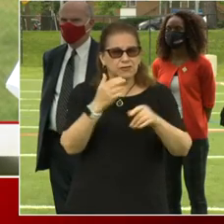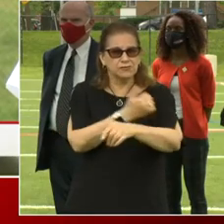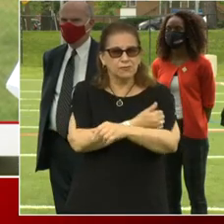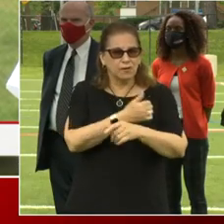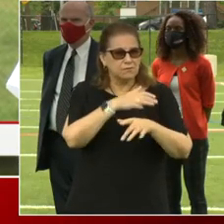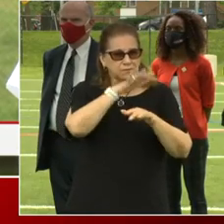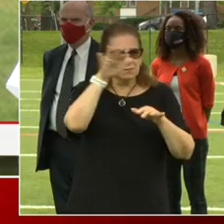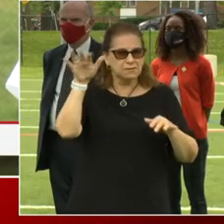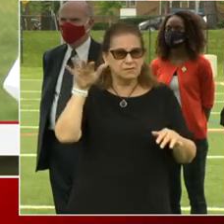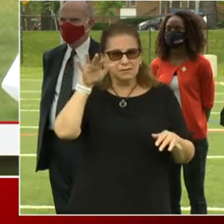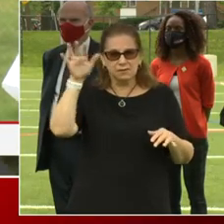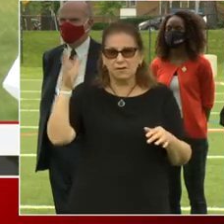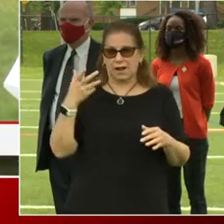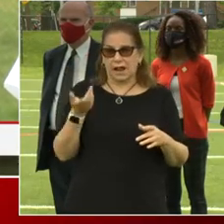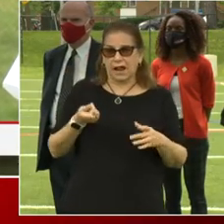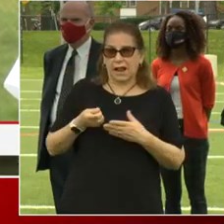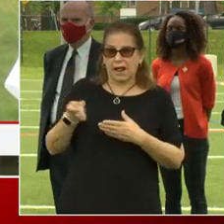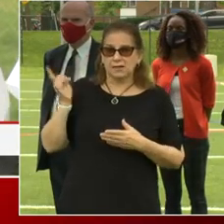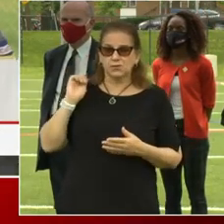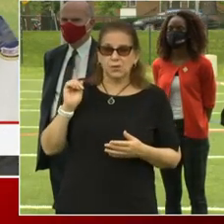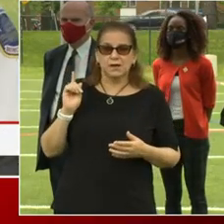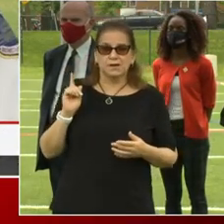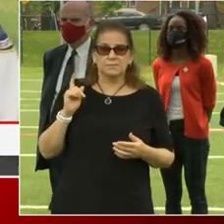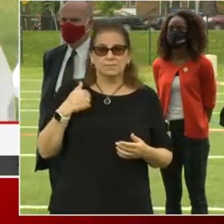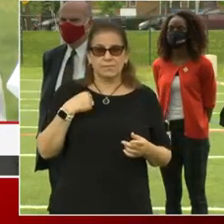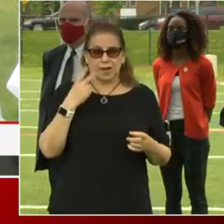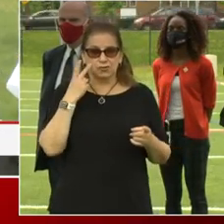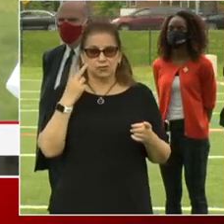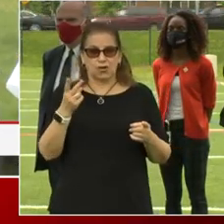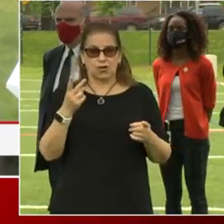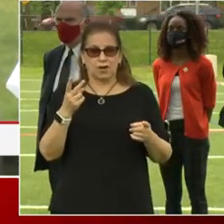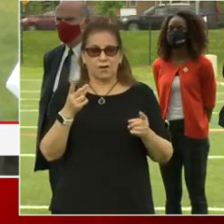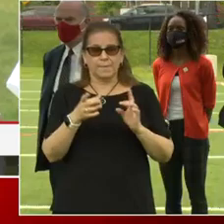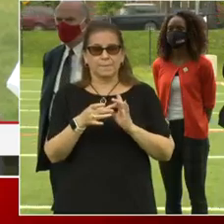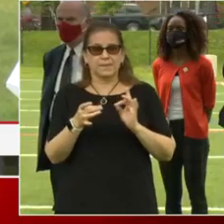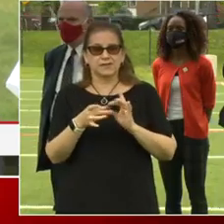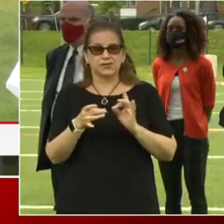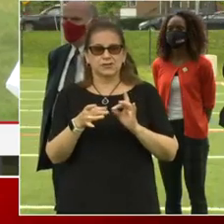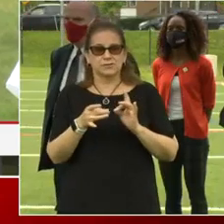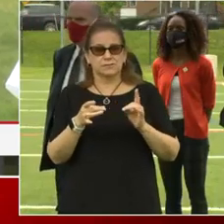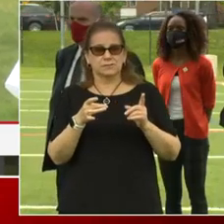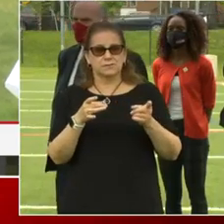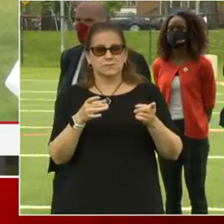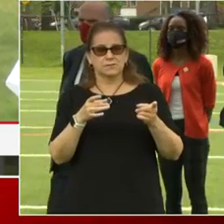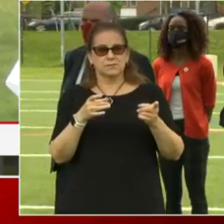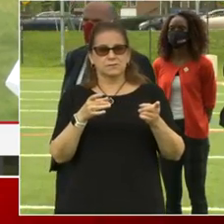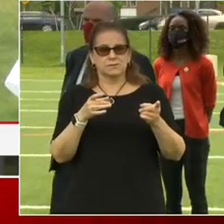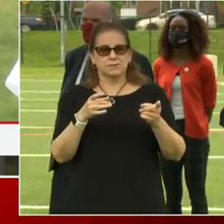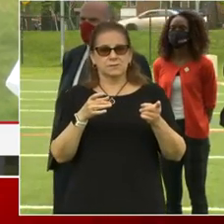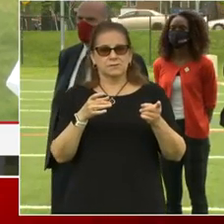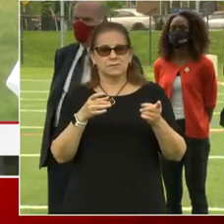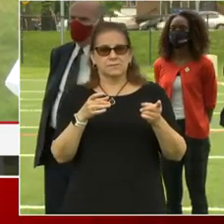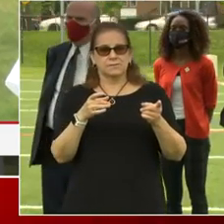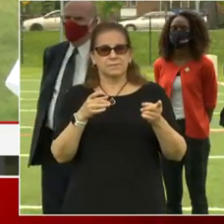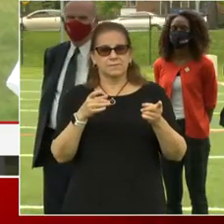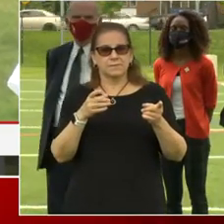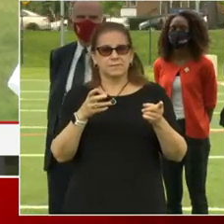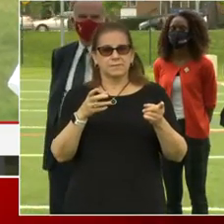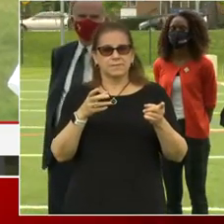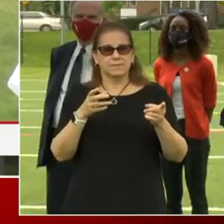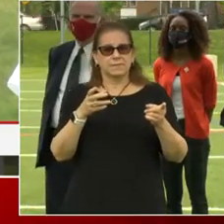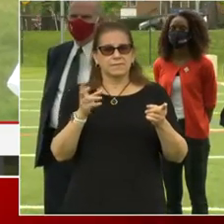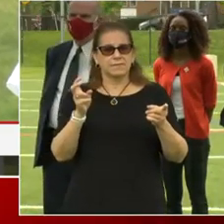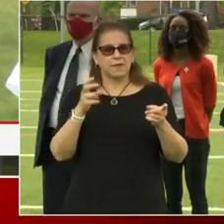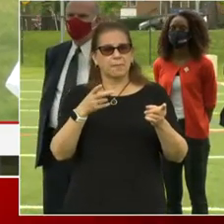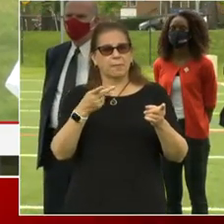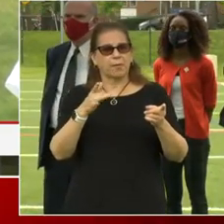recently, last week, I saw a message, a report that was done about the initiative in having public